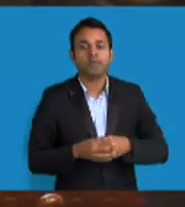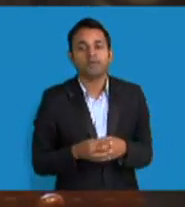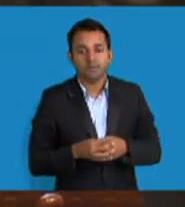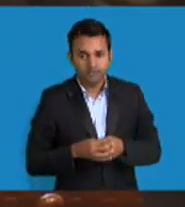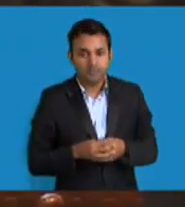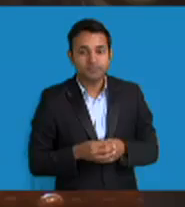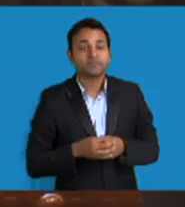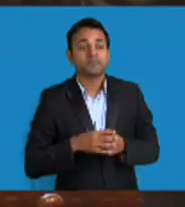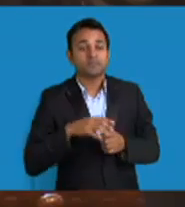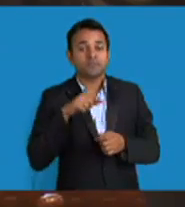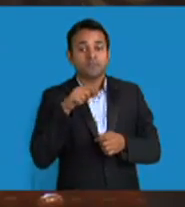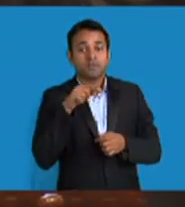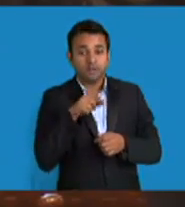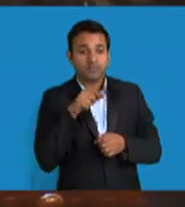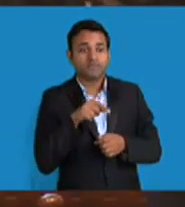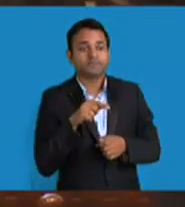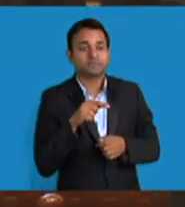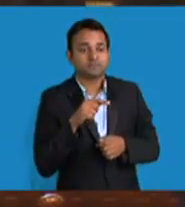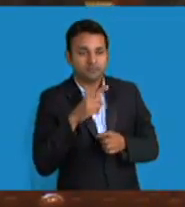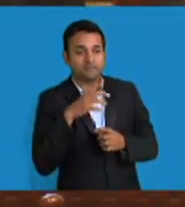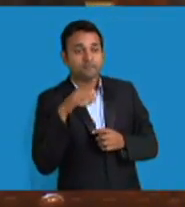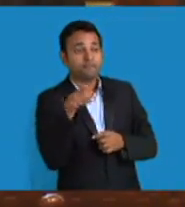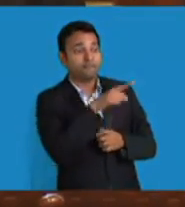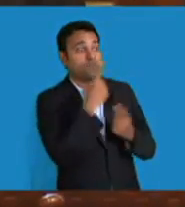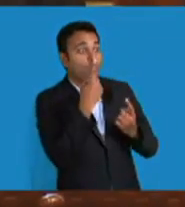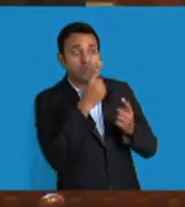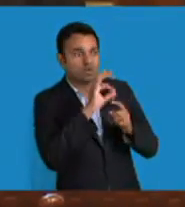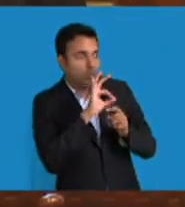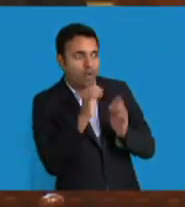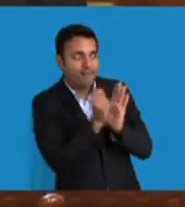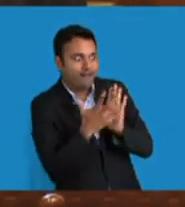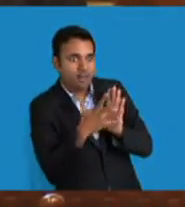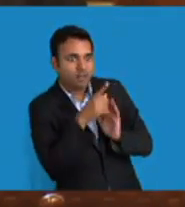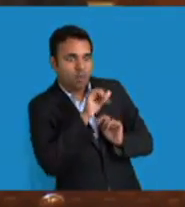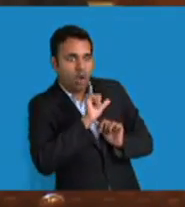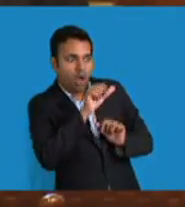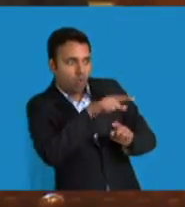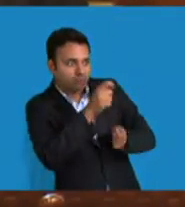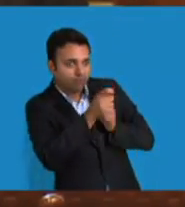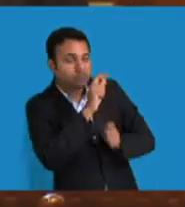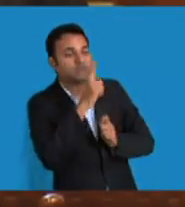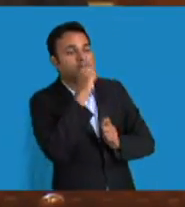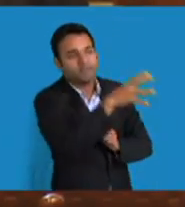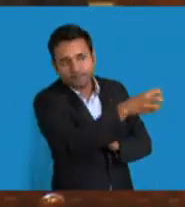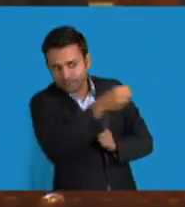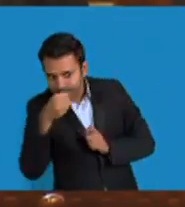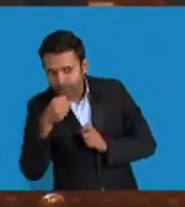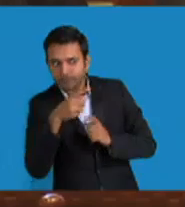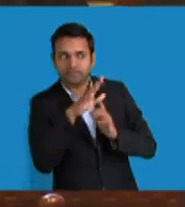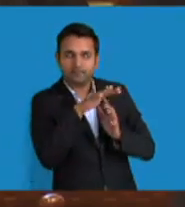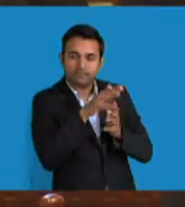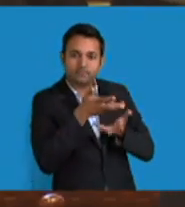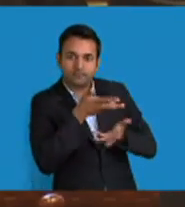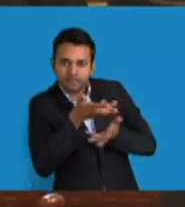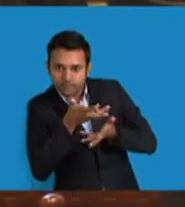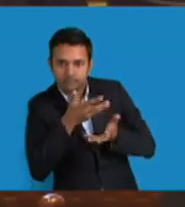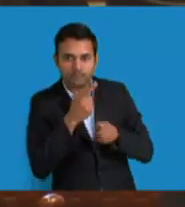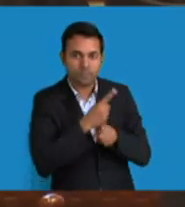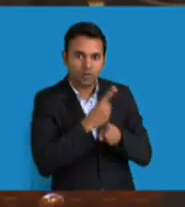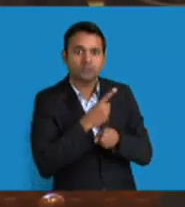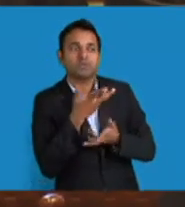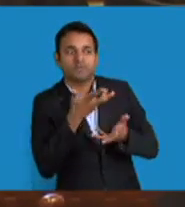activities. Madam Speaker, the Ministry is in the second year of a 3-year trial period on the use